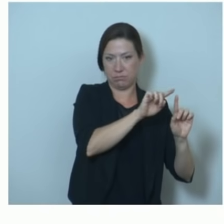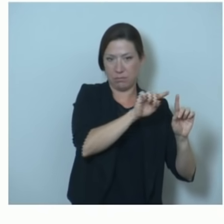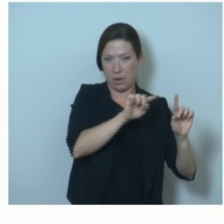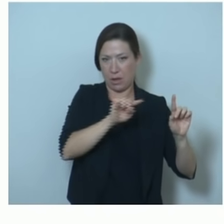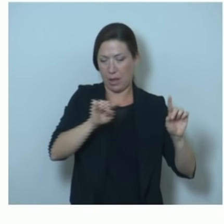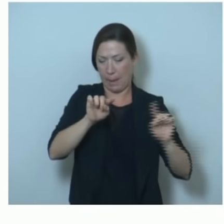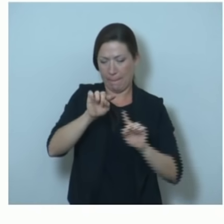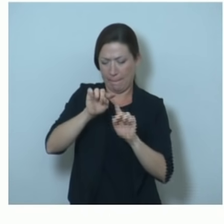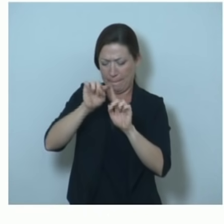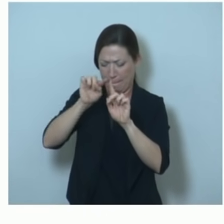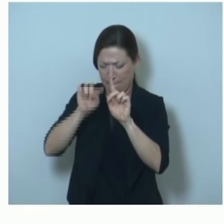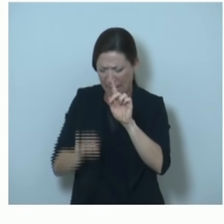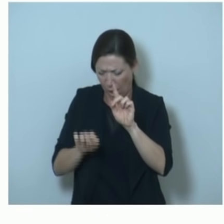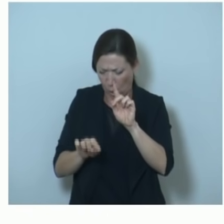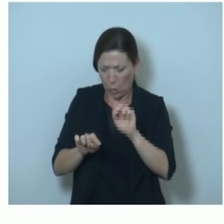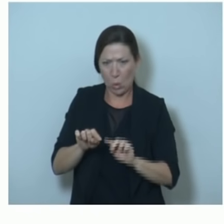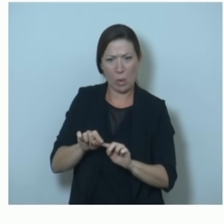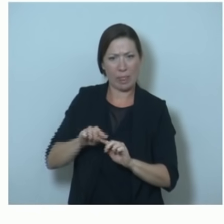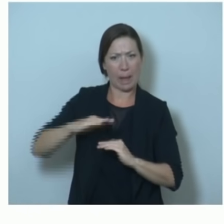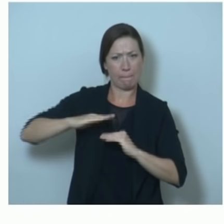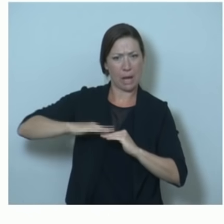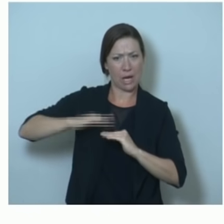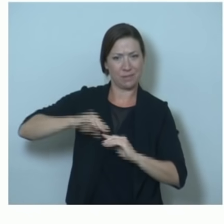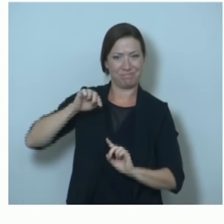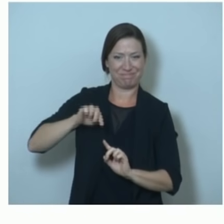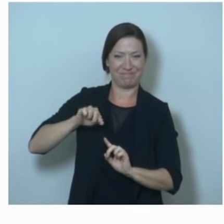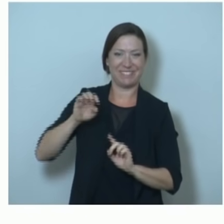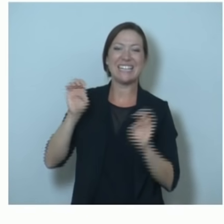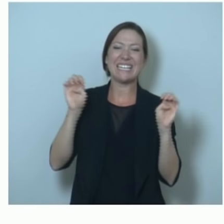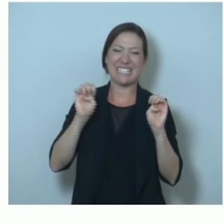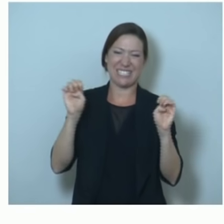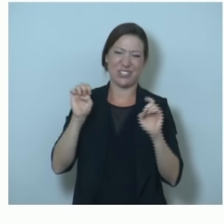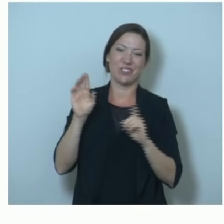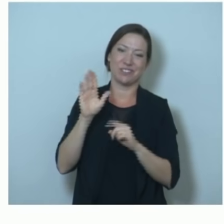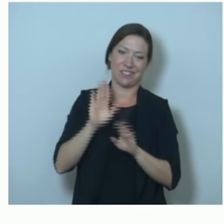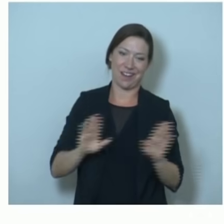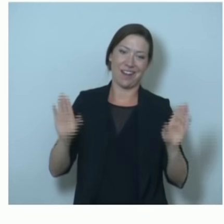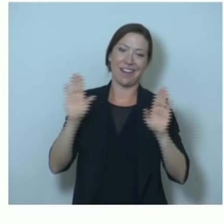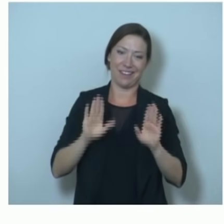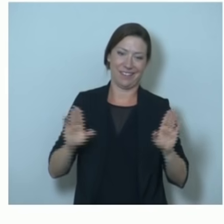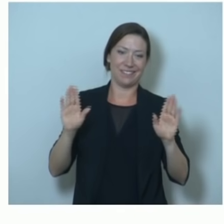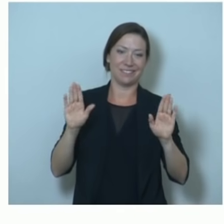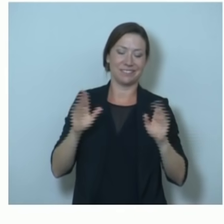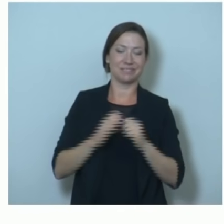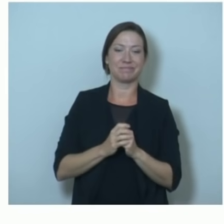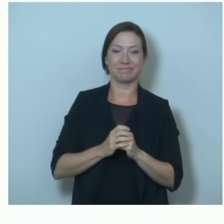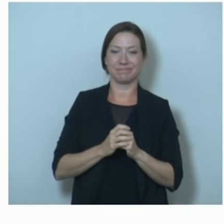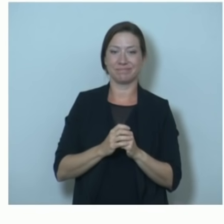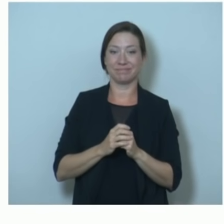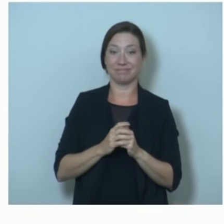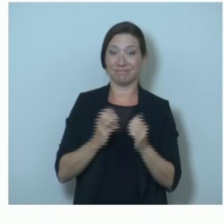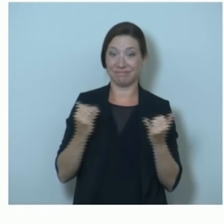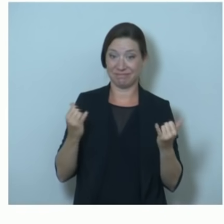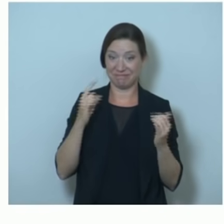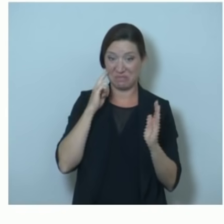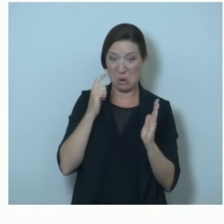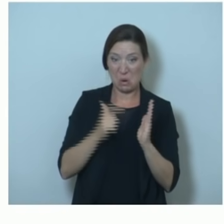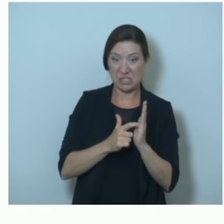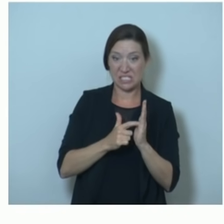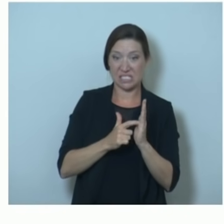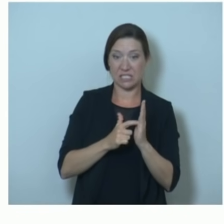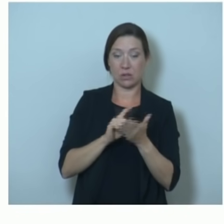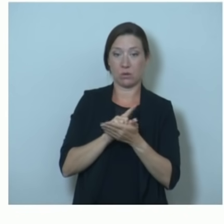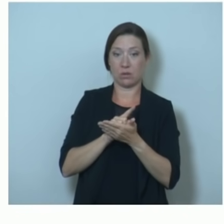Easter Sunday. And what you will notice, and what I noticed, is we now have 3 additional weeks in a